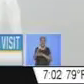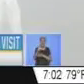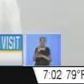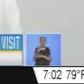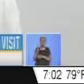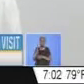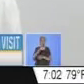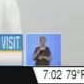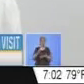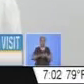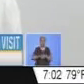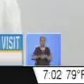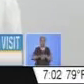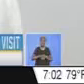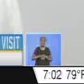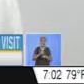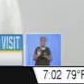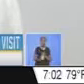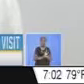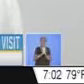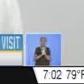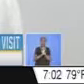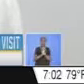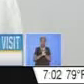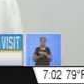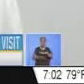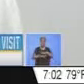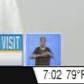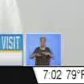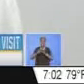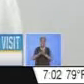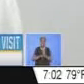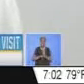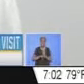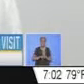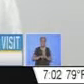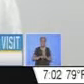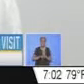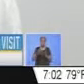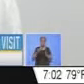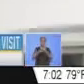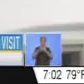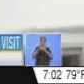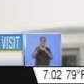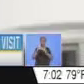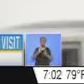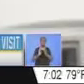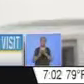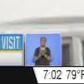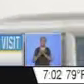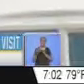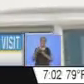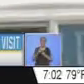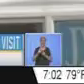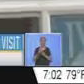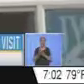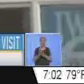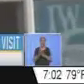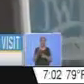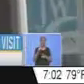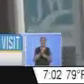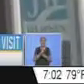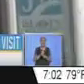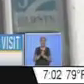secure foundations, which will be constructed by local labor. The